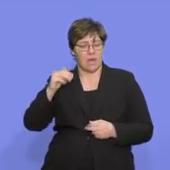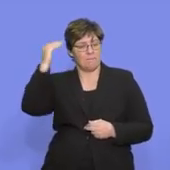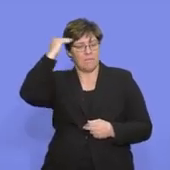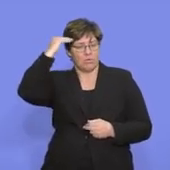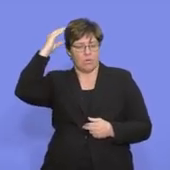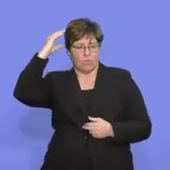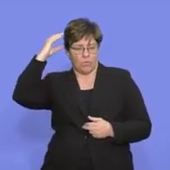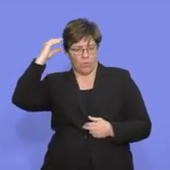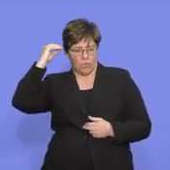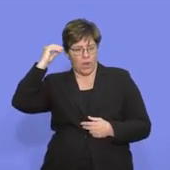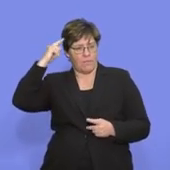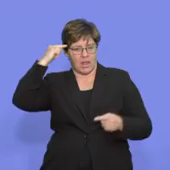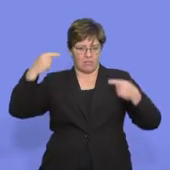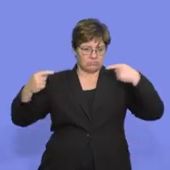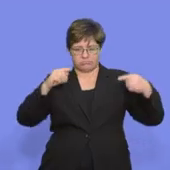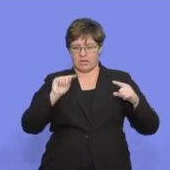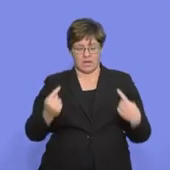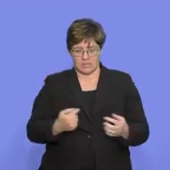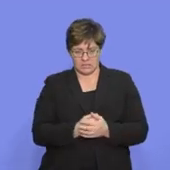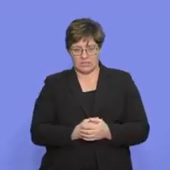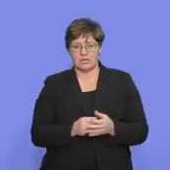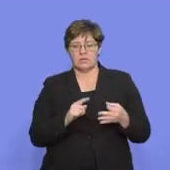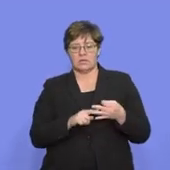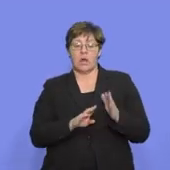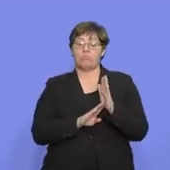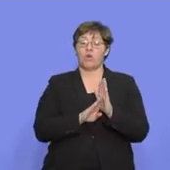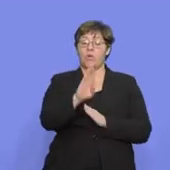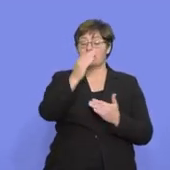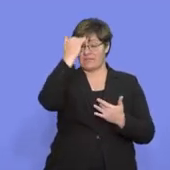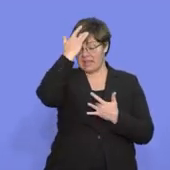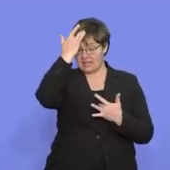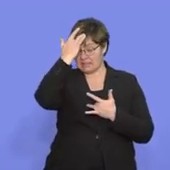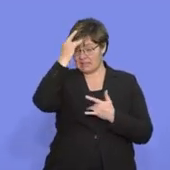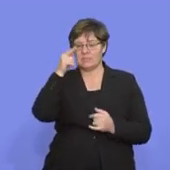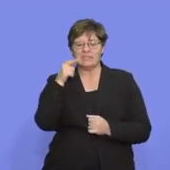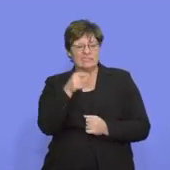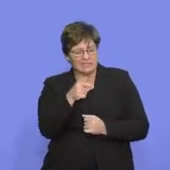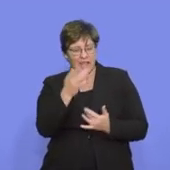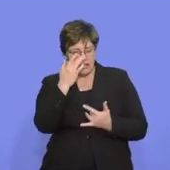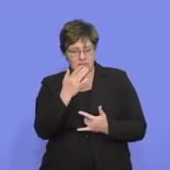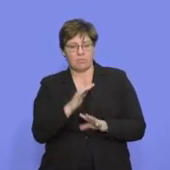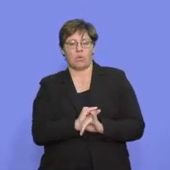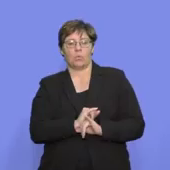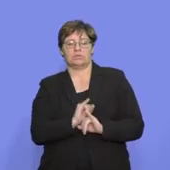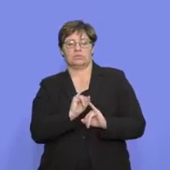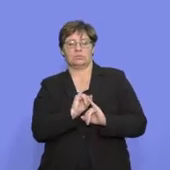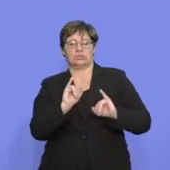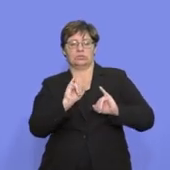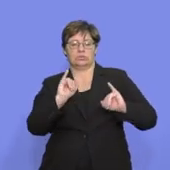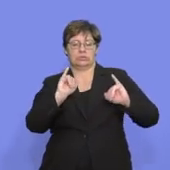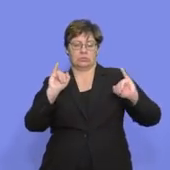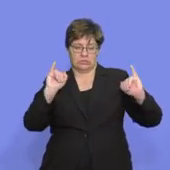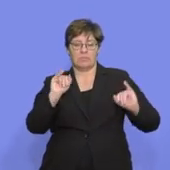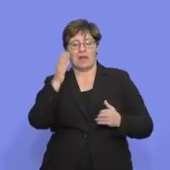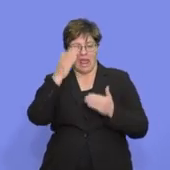reasoning. And progressive illness is an illness that gets worse and leads to death. So